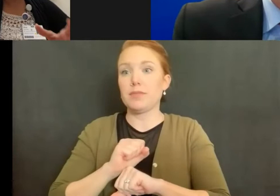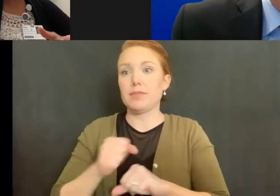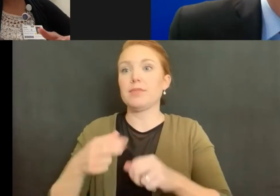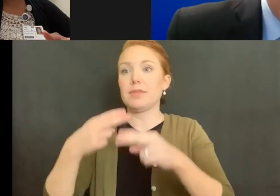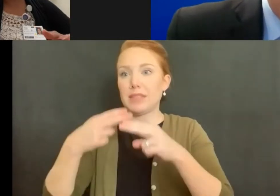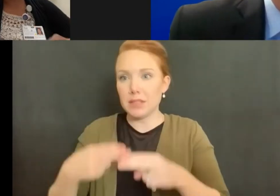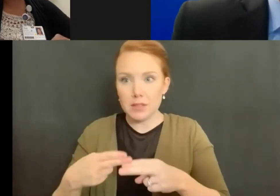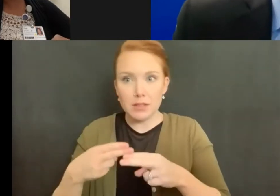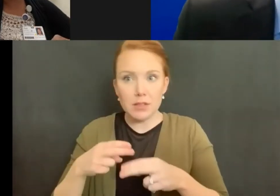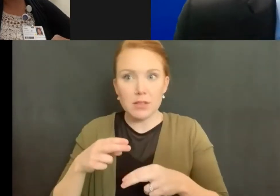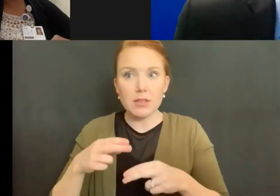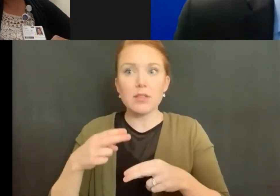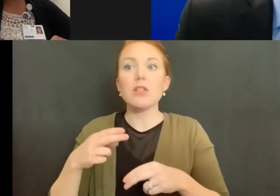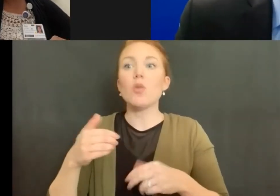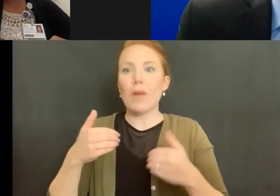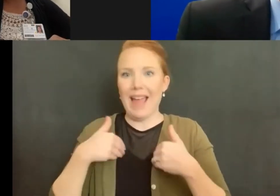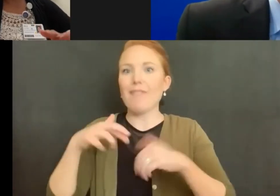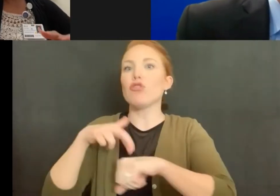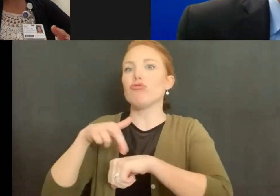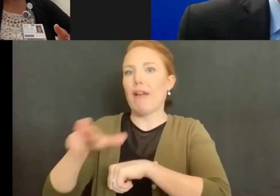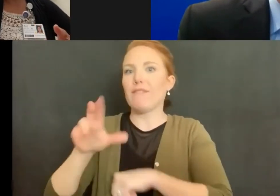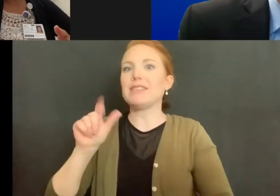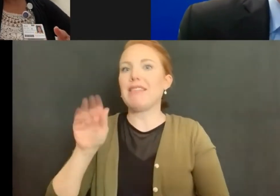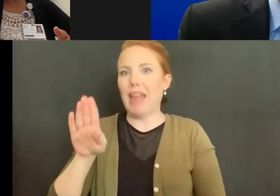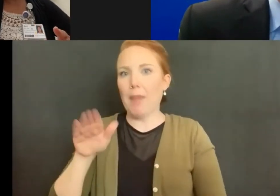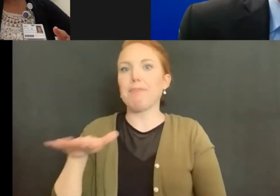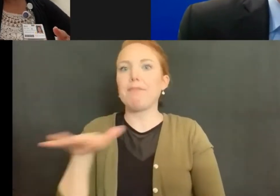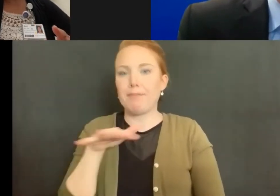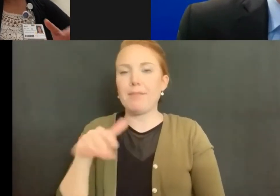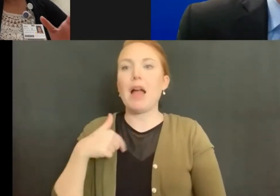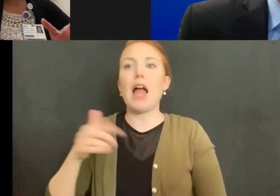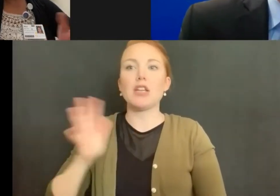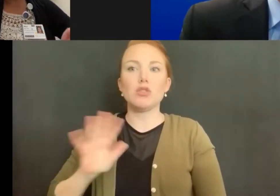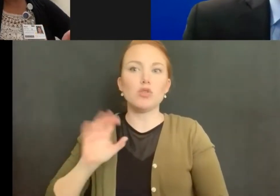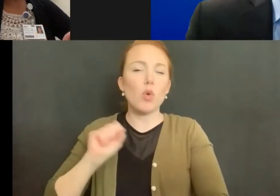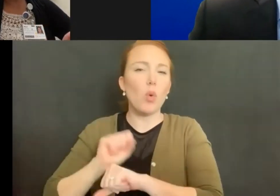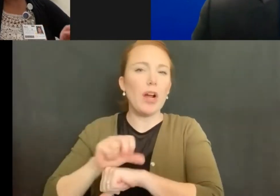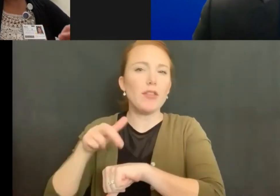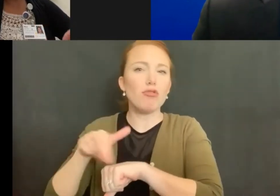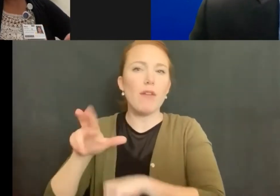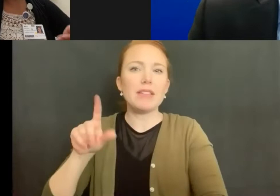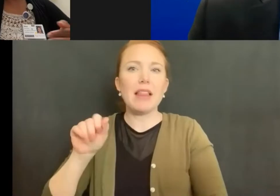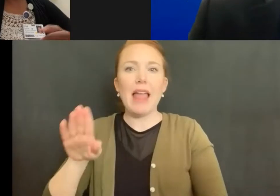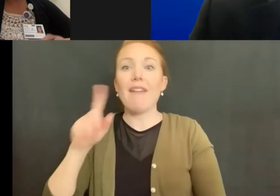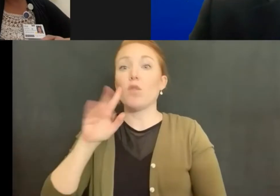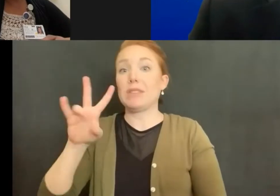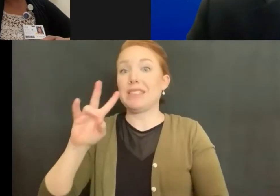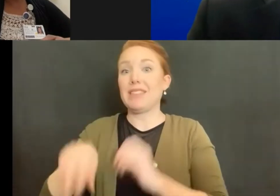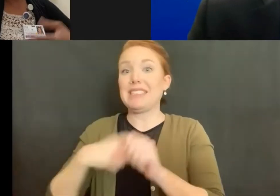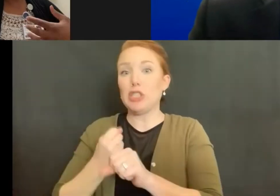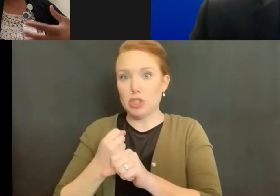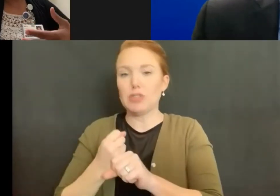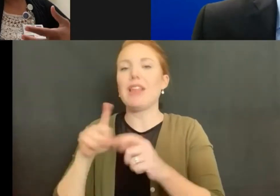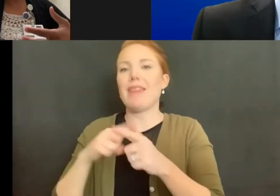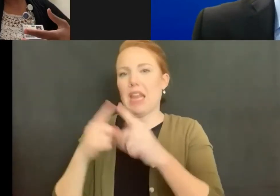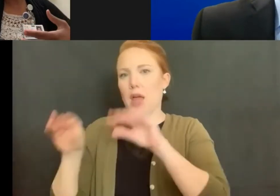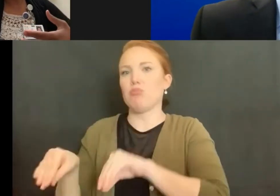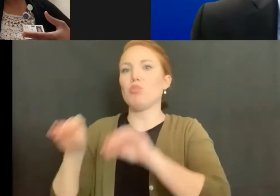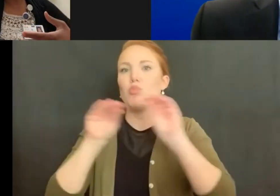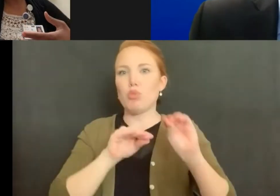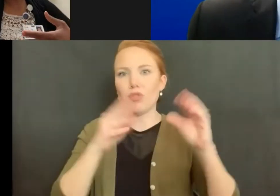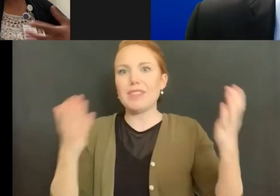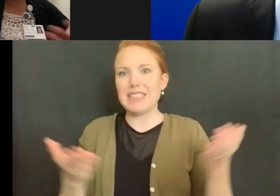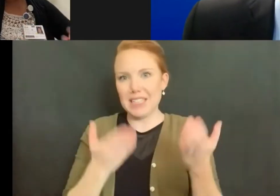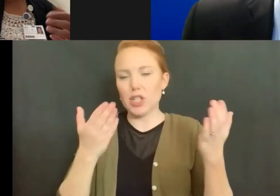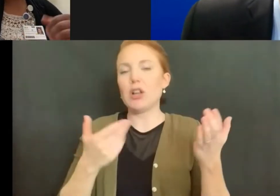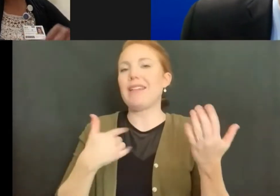site. We do have a reference lab, and I used to work at the reference lab for 7 years, and I moved down here and I'm working